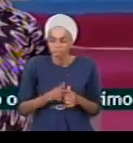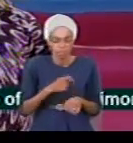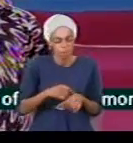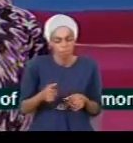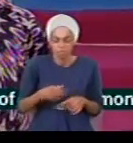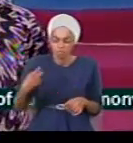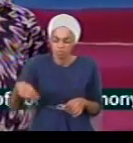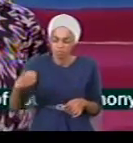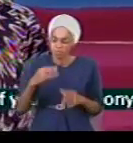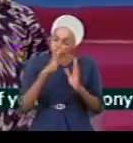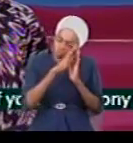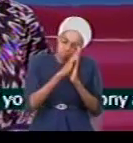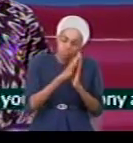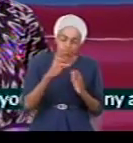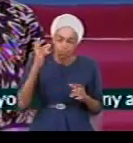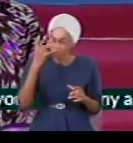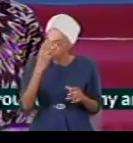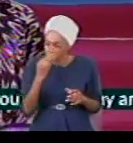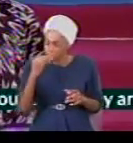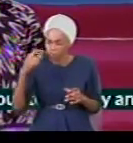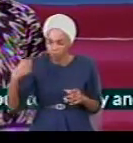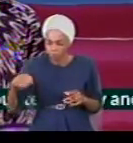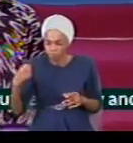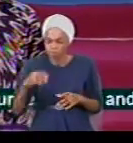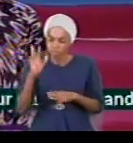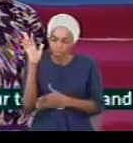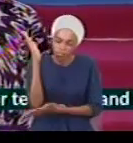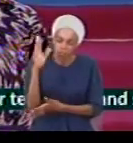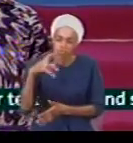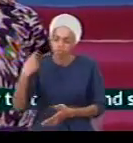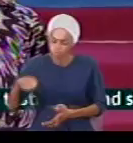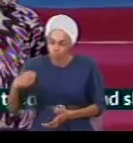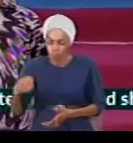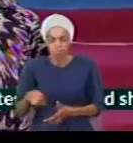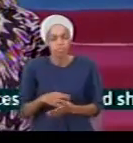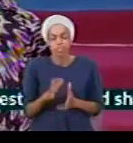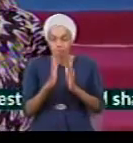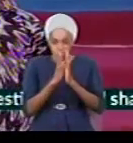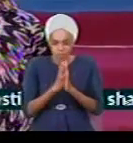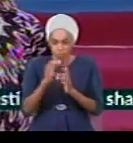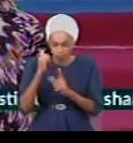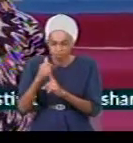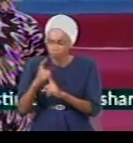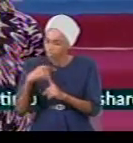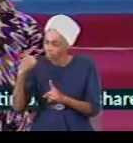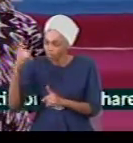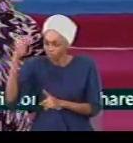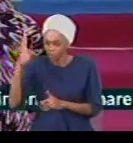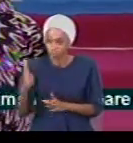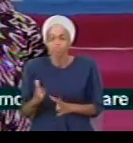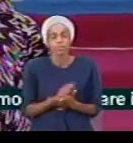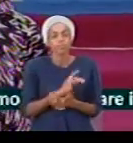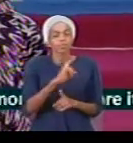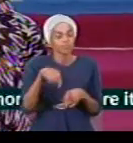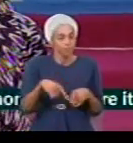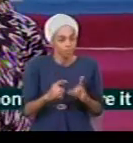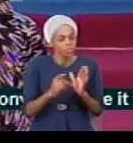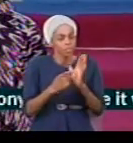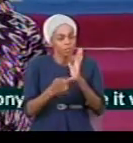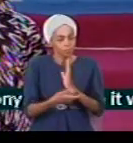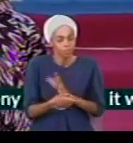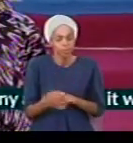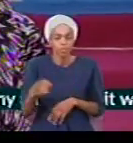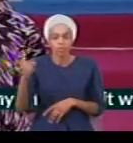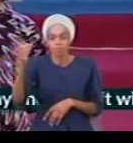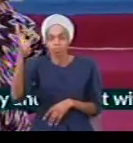gck wants to commence Baba said any disease that used to bring their reproach to us that we should mention it that